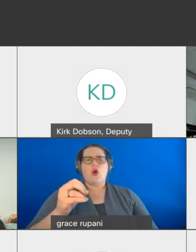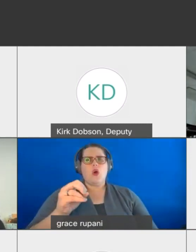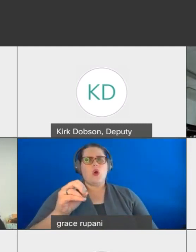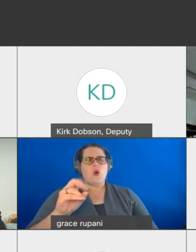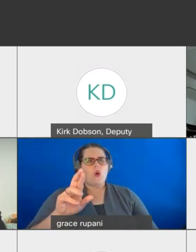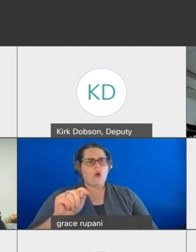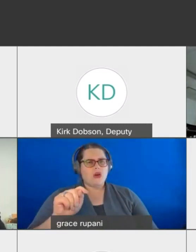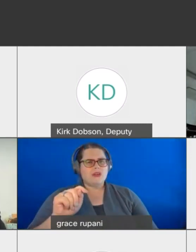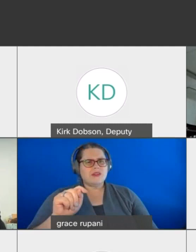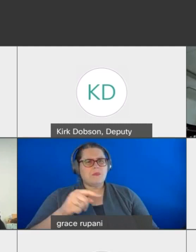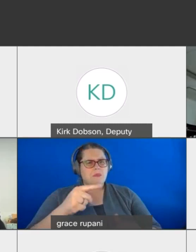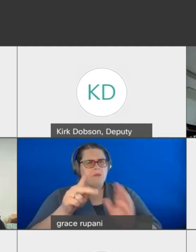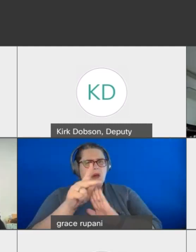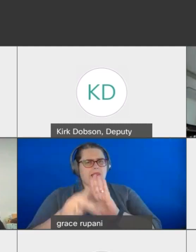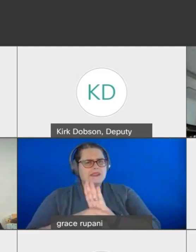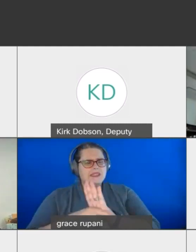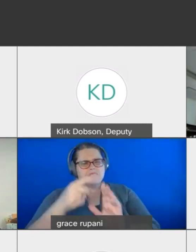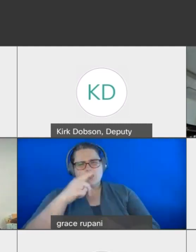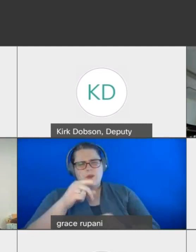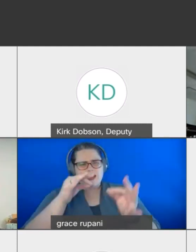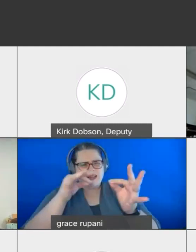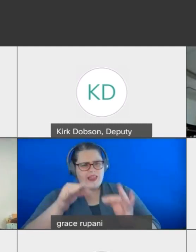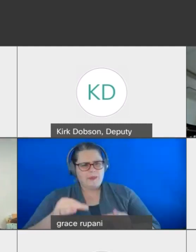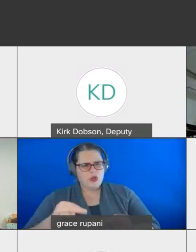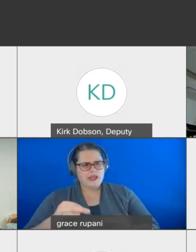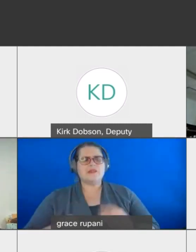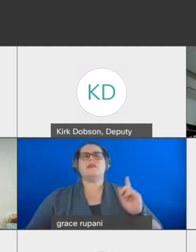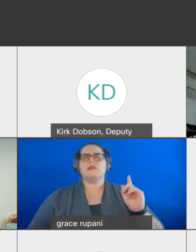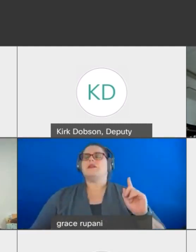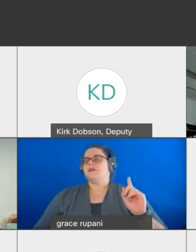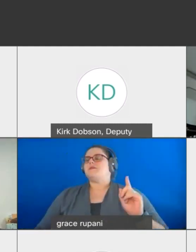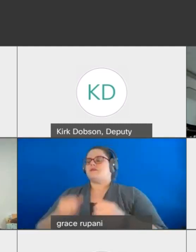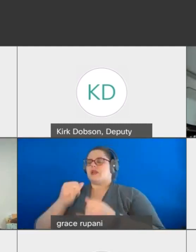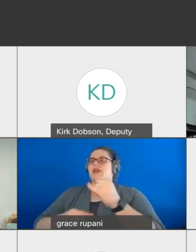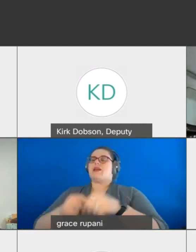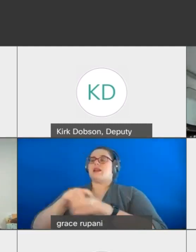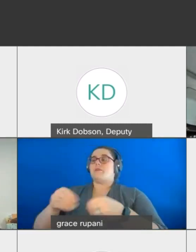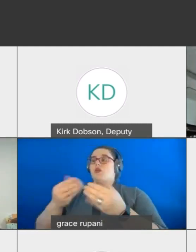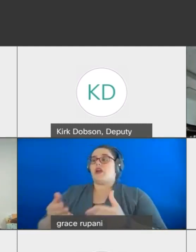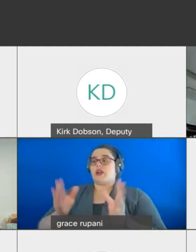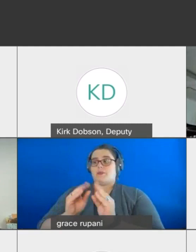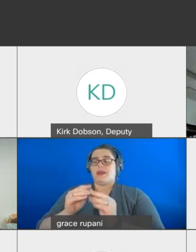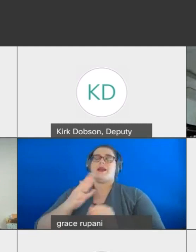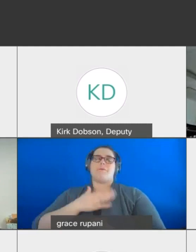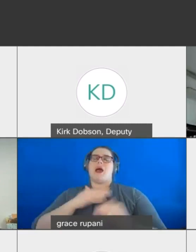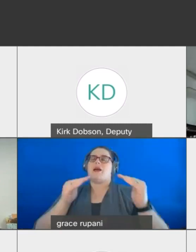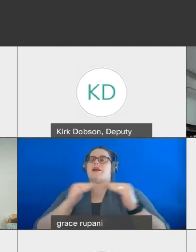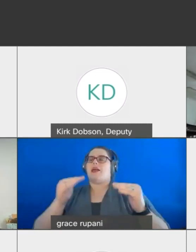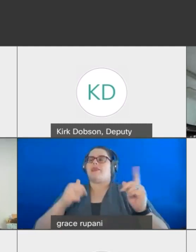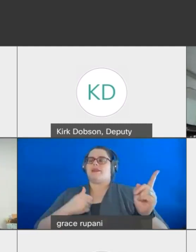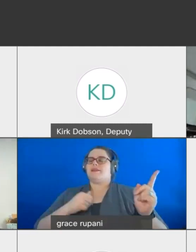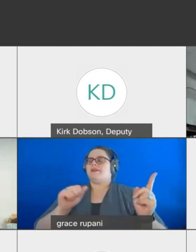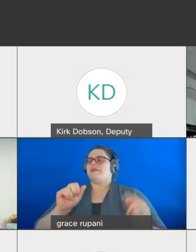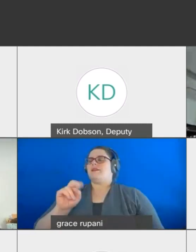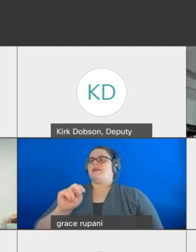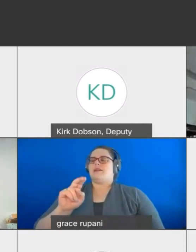further? Oh, okay. Yes. So last provider meeting, my colleague Andrea Coker provided some